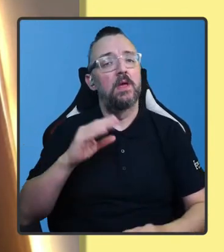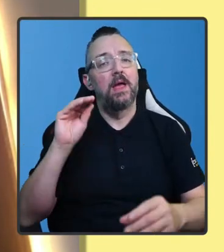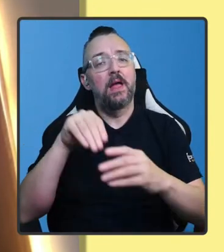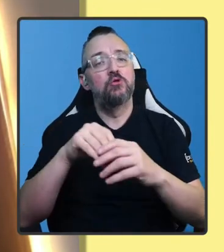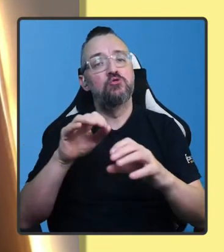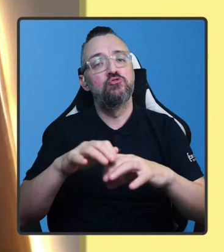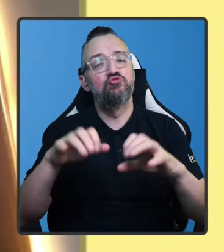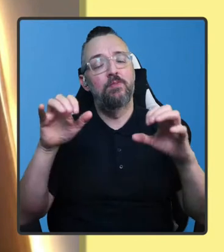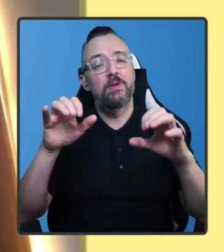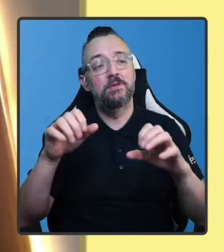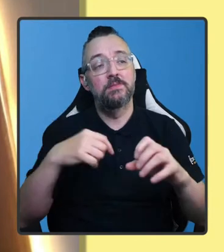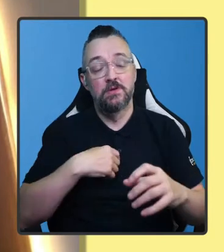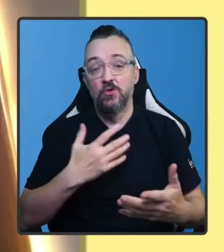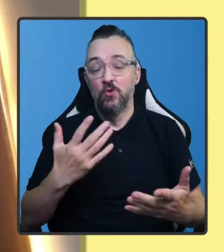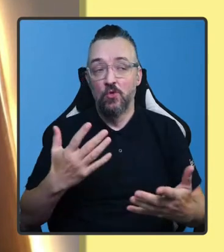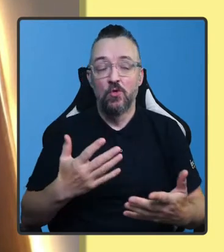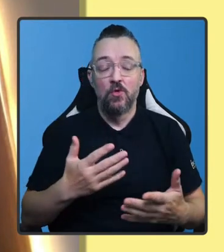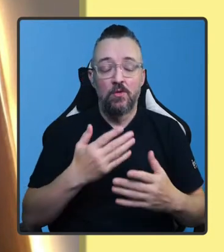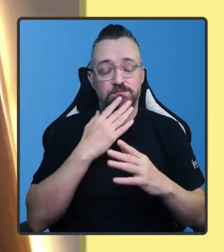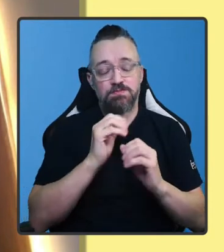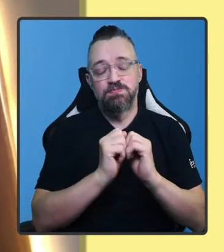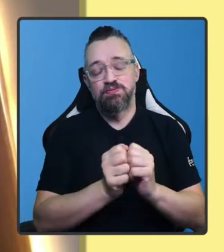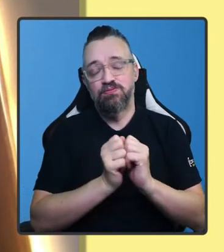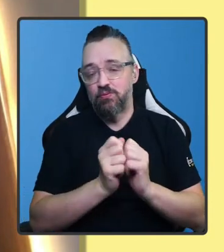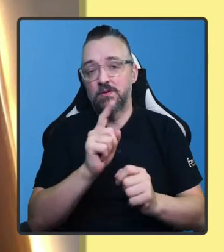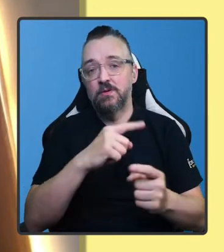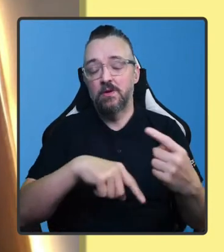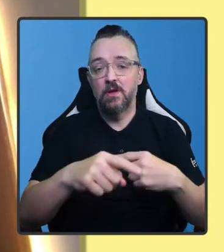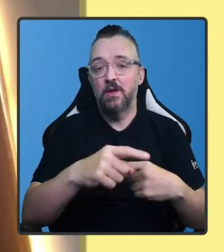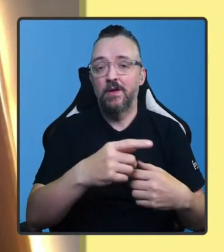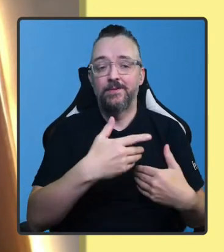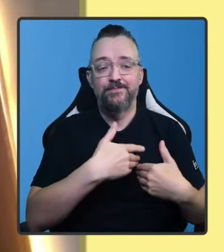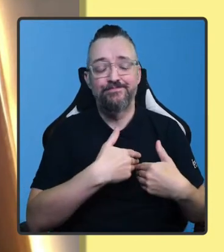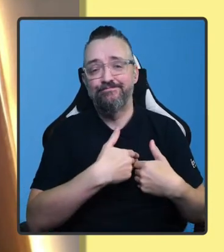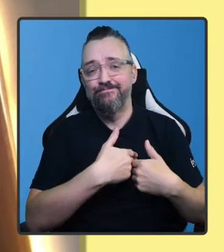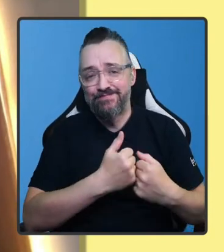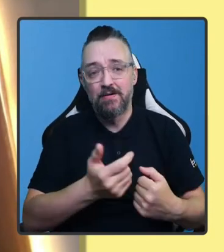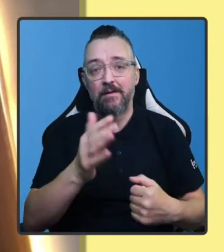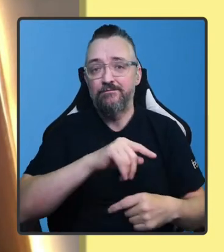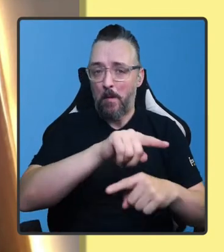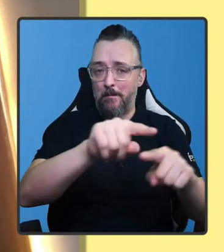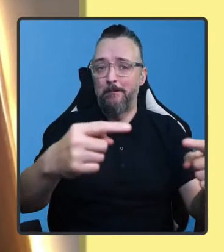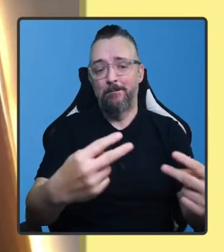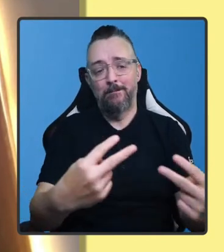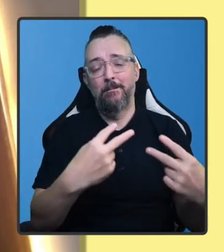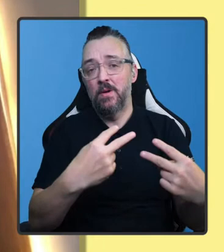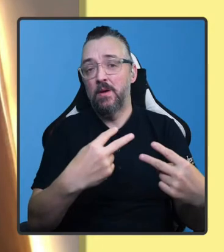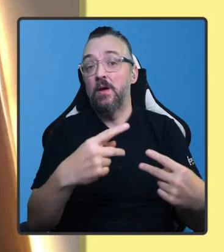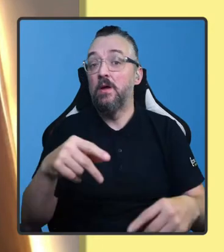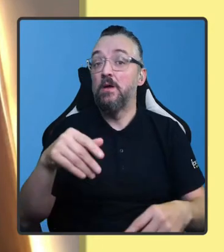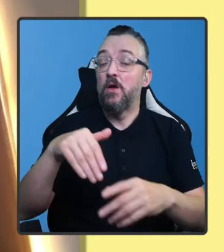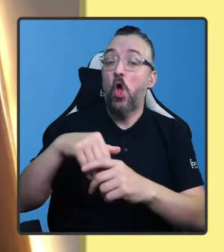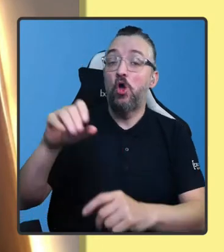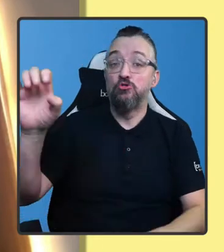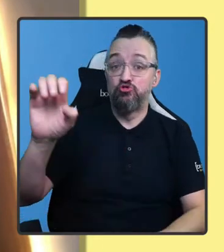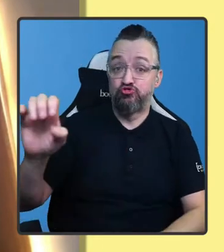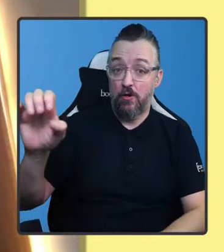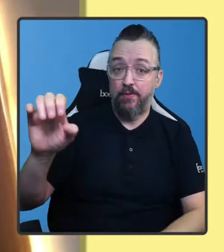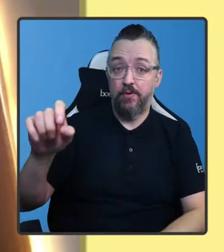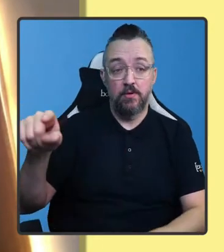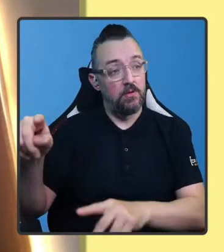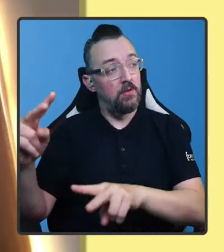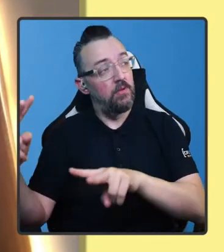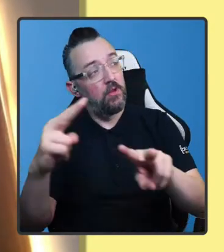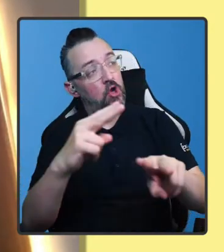was humbled to be greeted so warmly and held so close. In Europe, unlike the UK, Scotland is